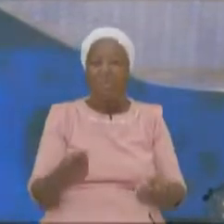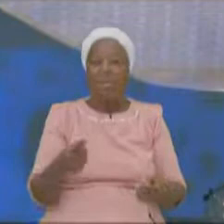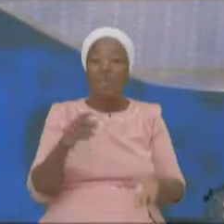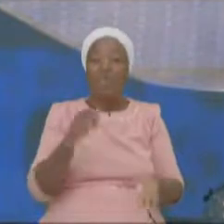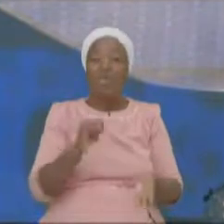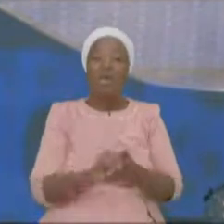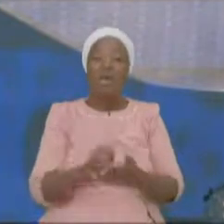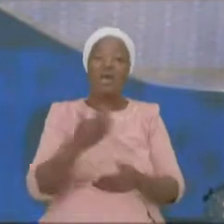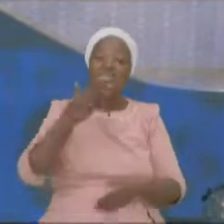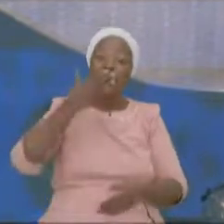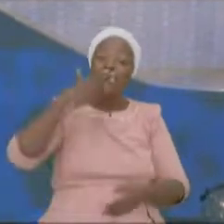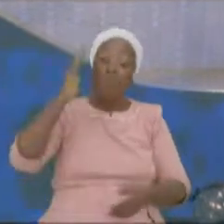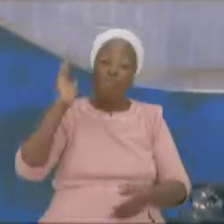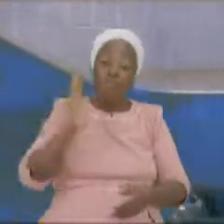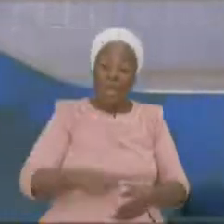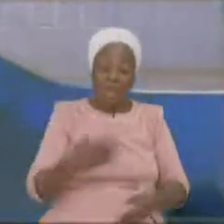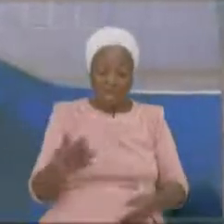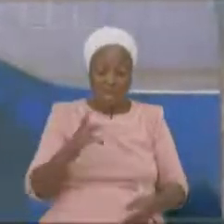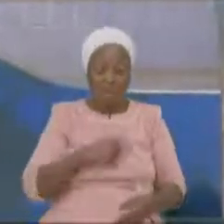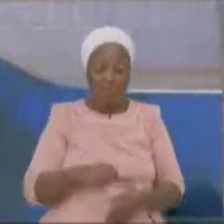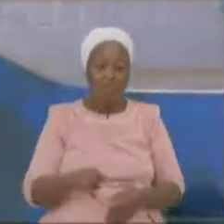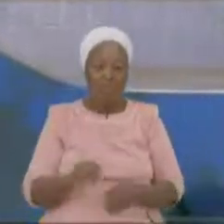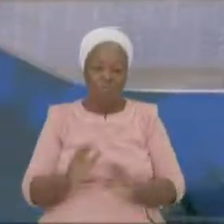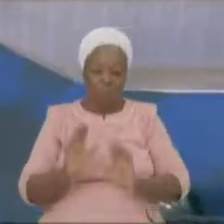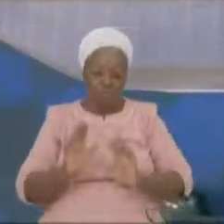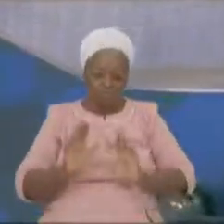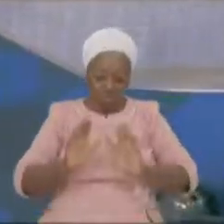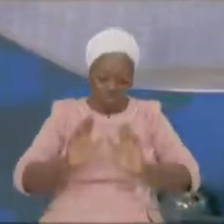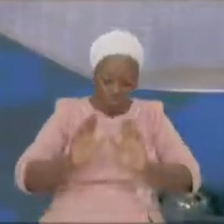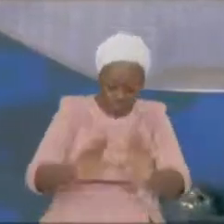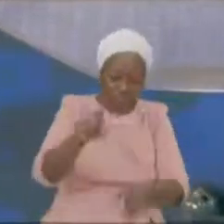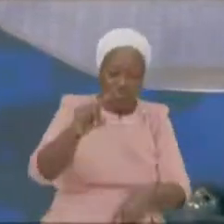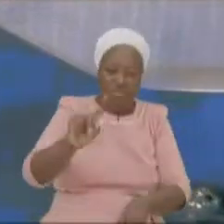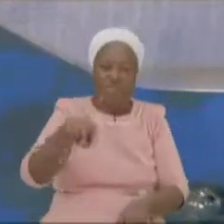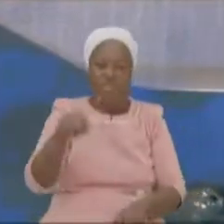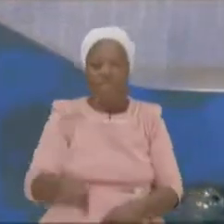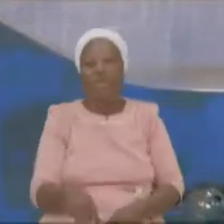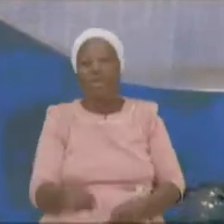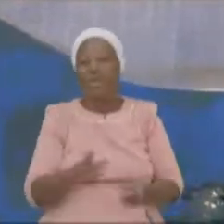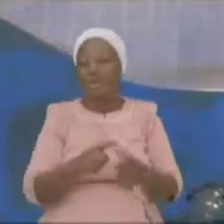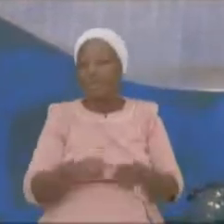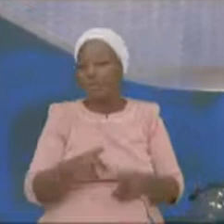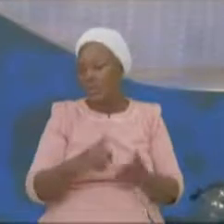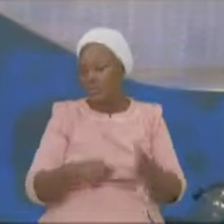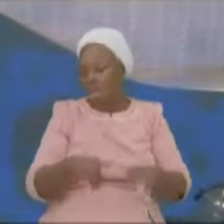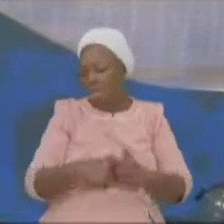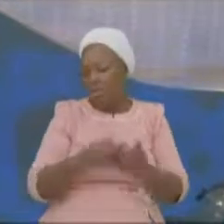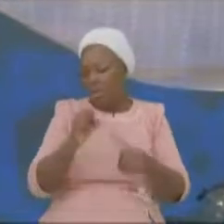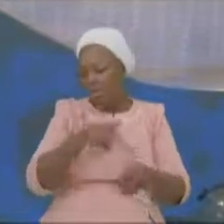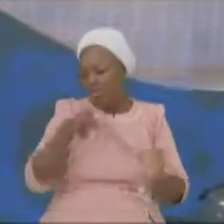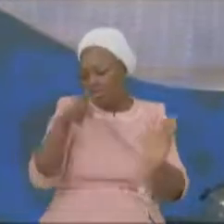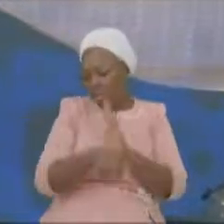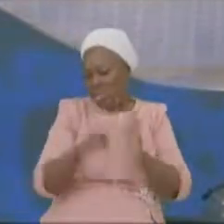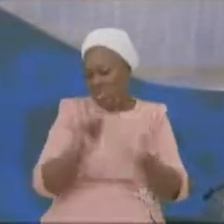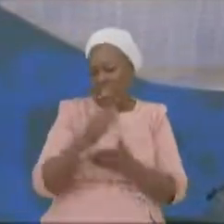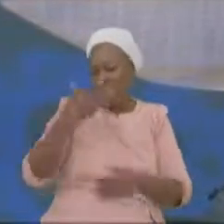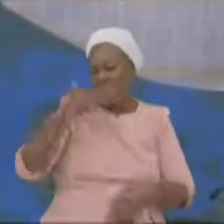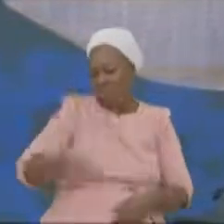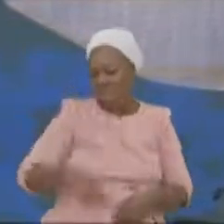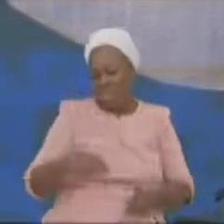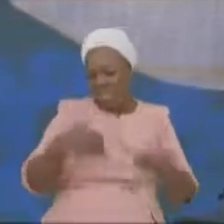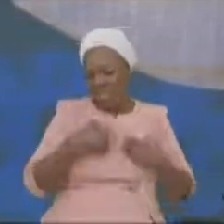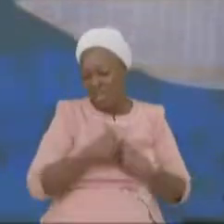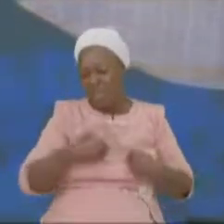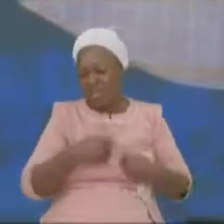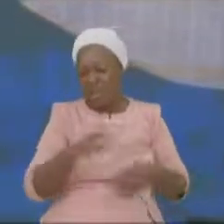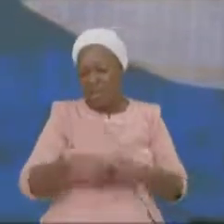you down. But how do you kill a monster? How do you